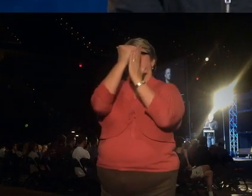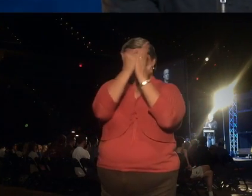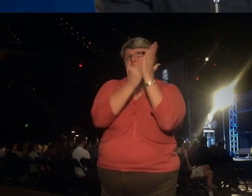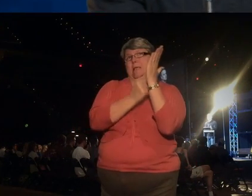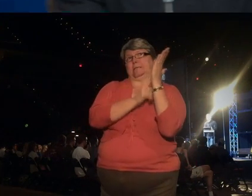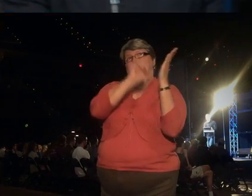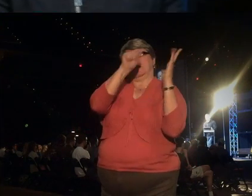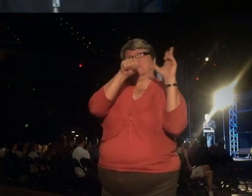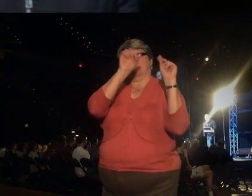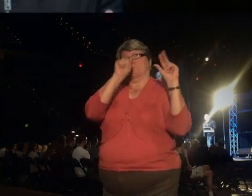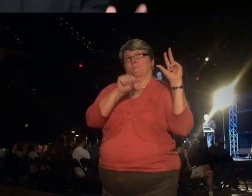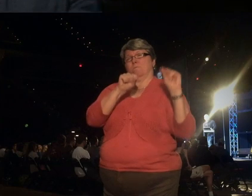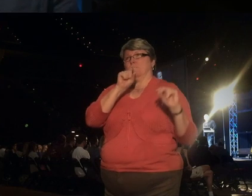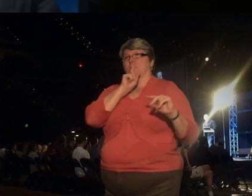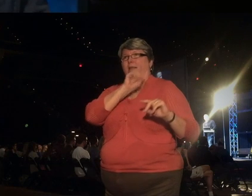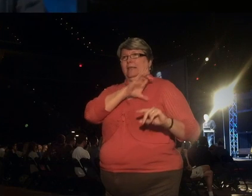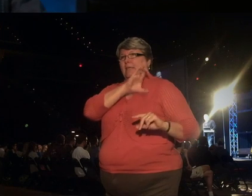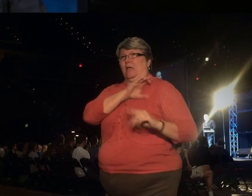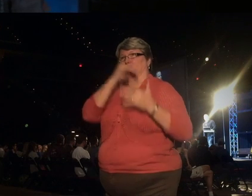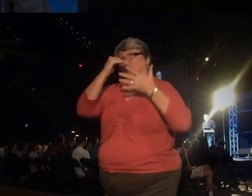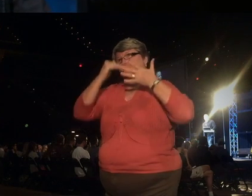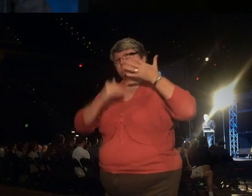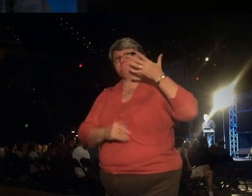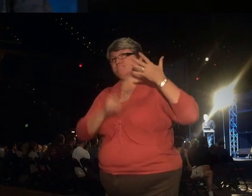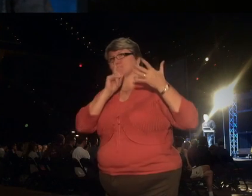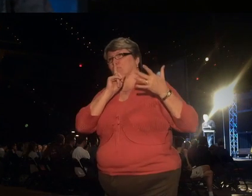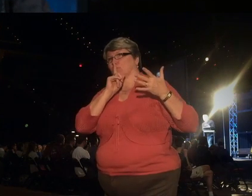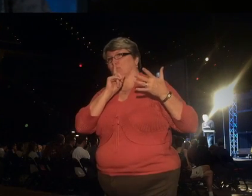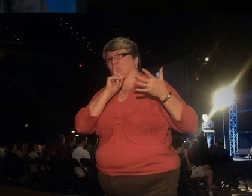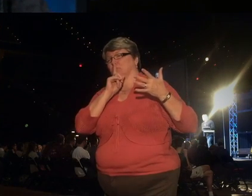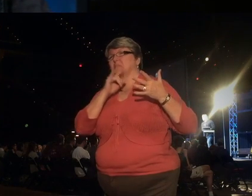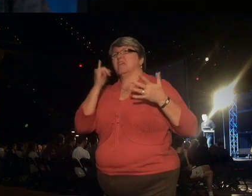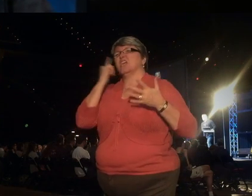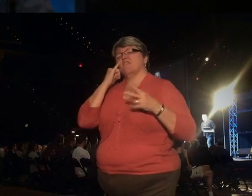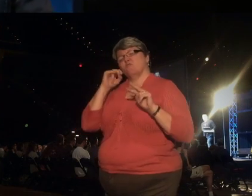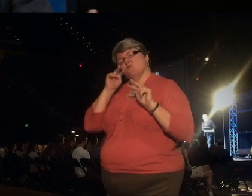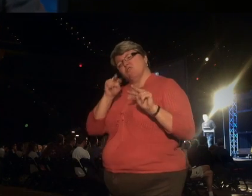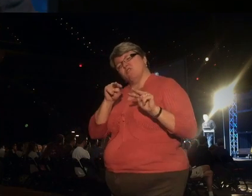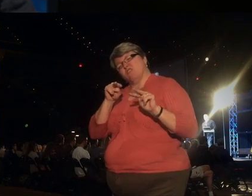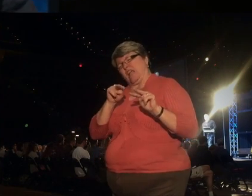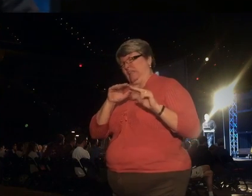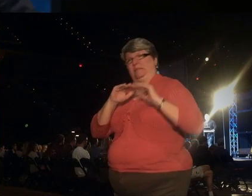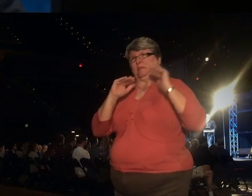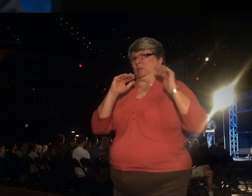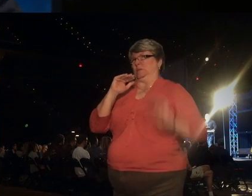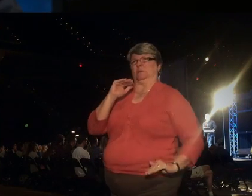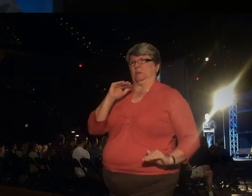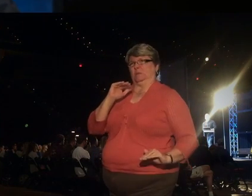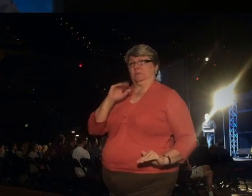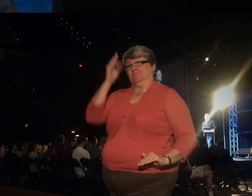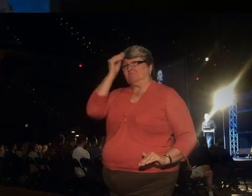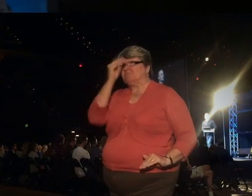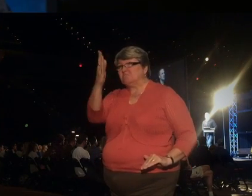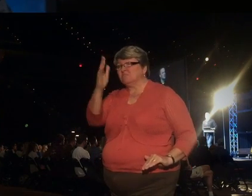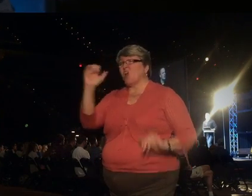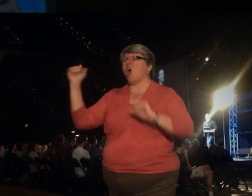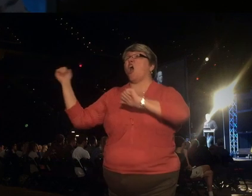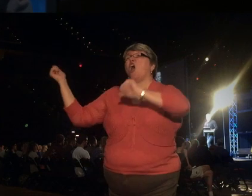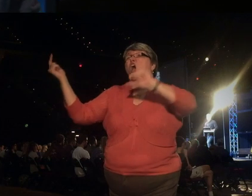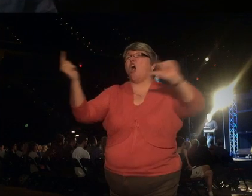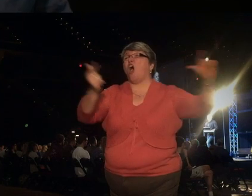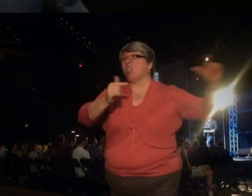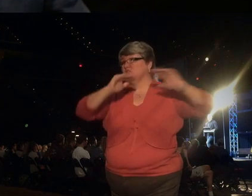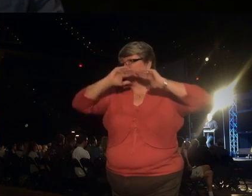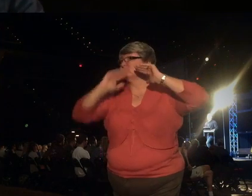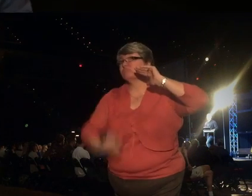character traits either. If you look at this and you fall way short, let me tell you something. All of us have. All of